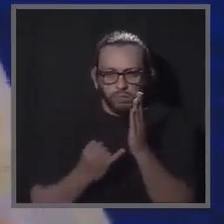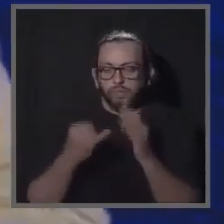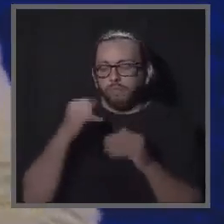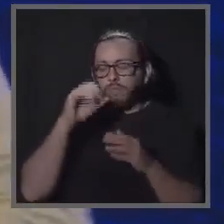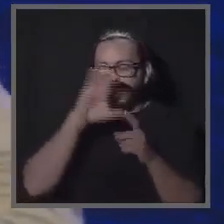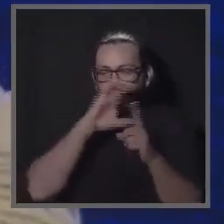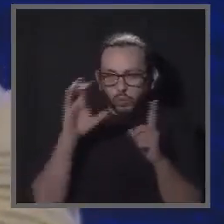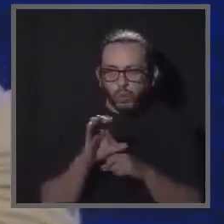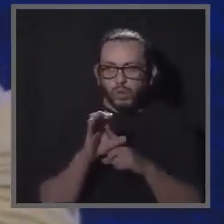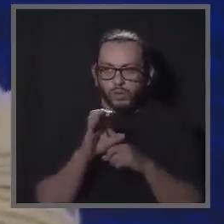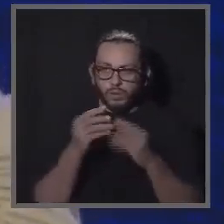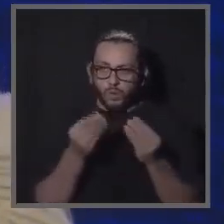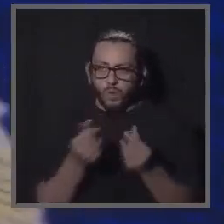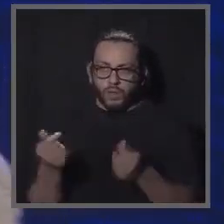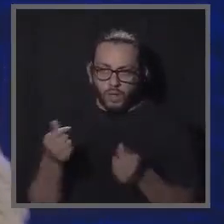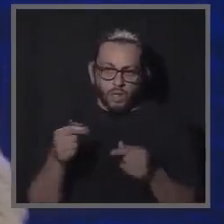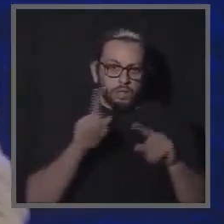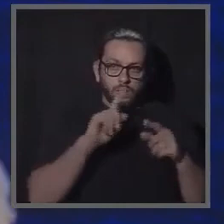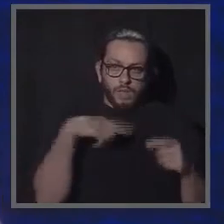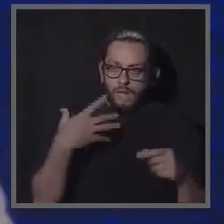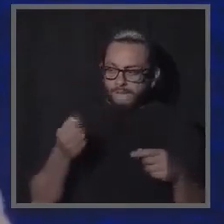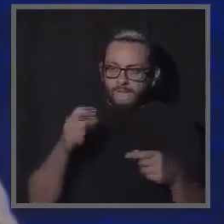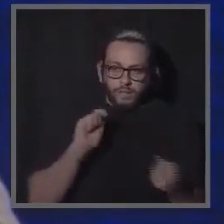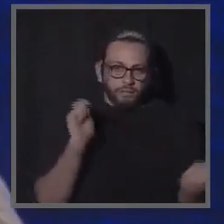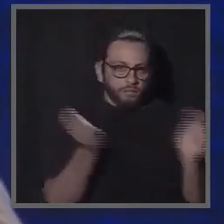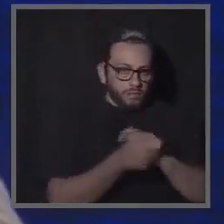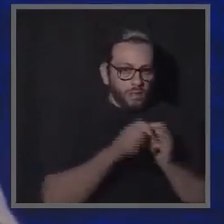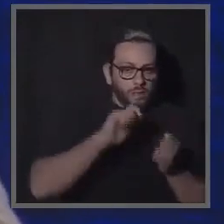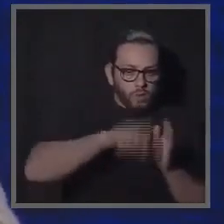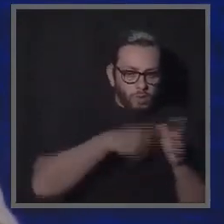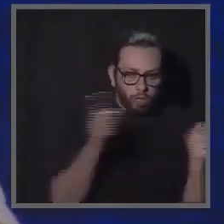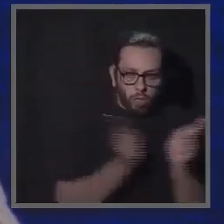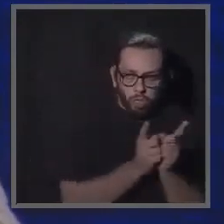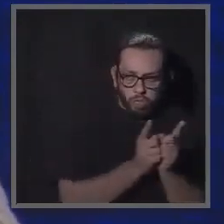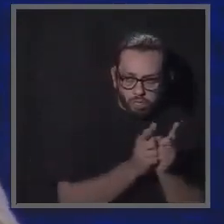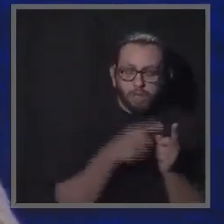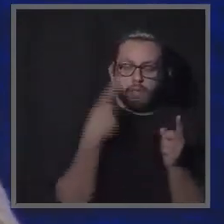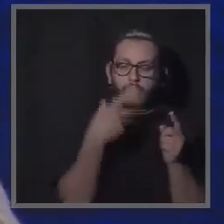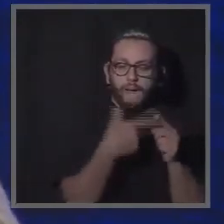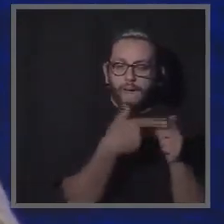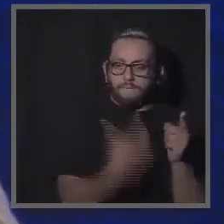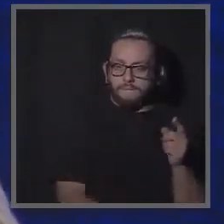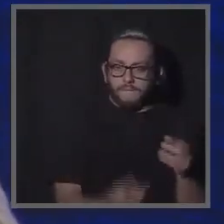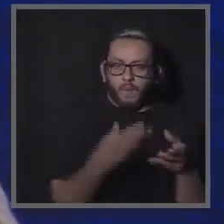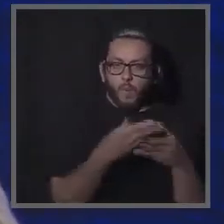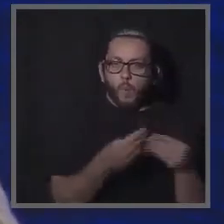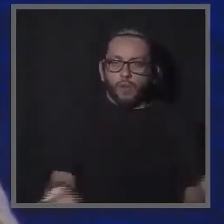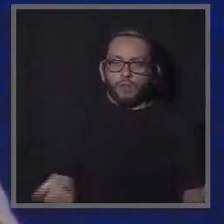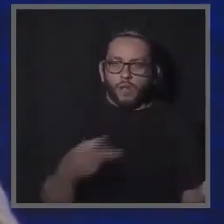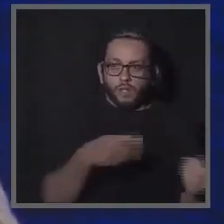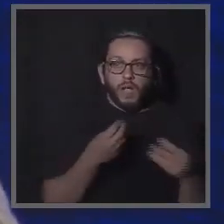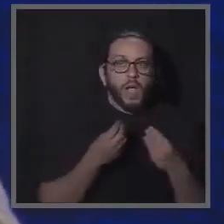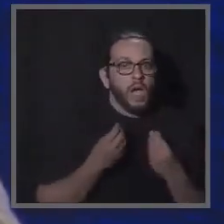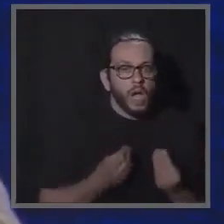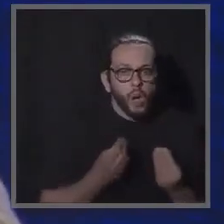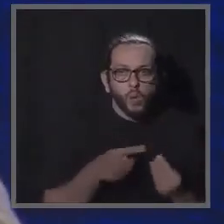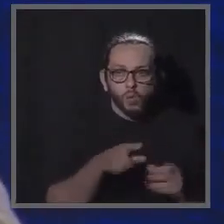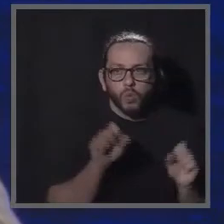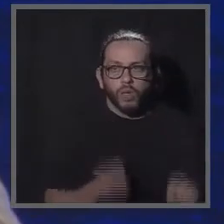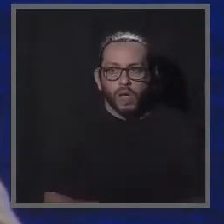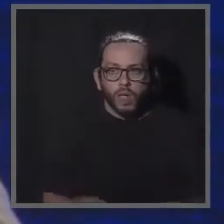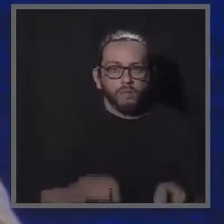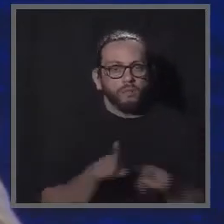not a clear bond between clear involvement and clear relevance of the project and the continuing of the process.